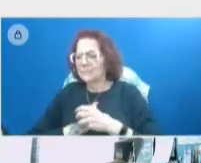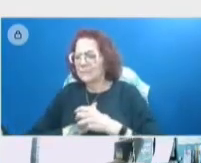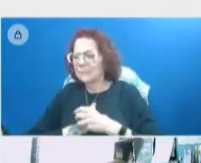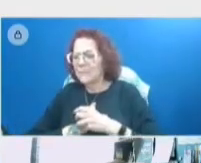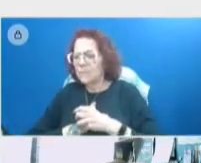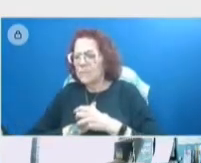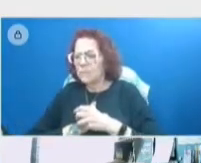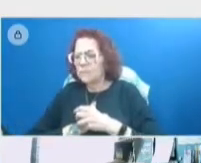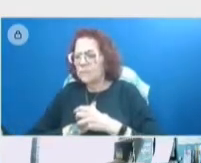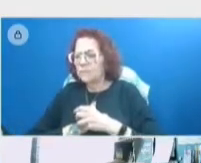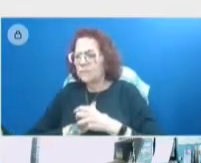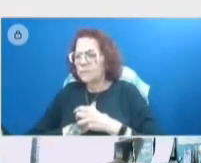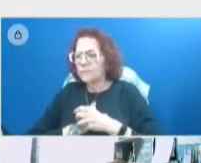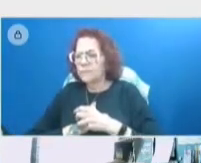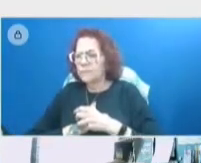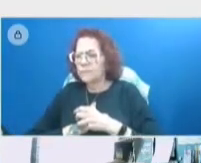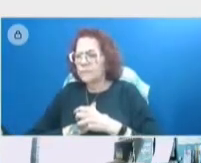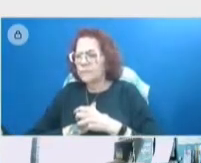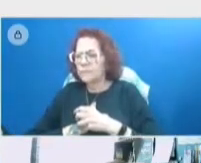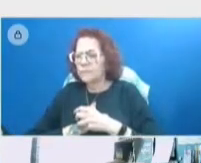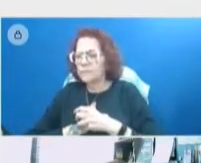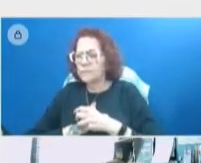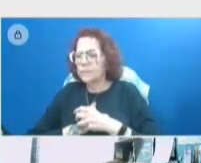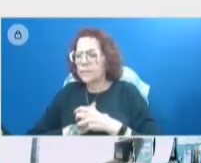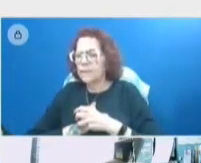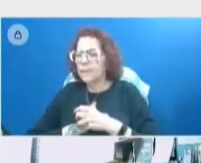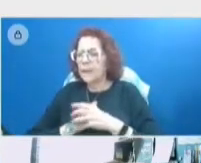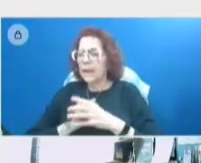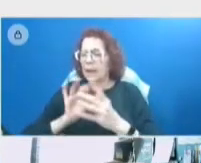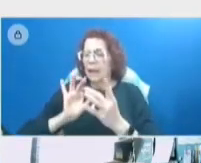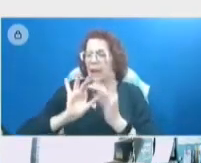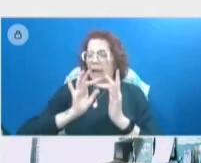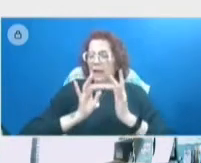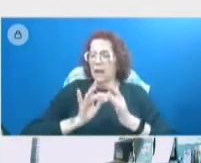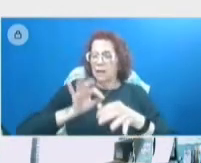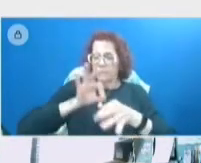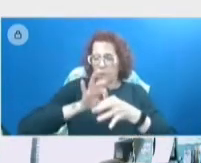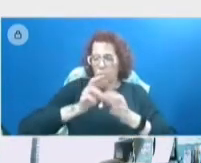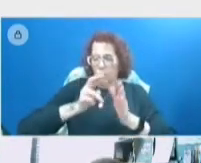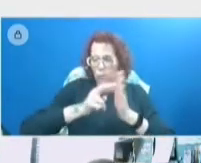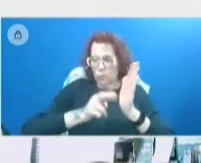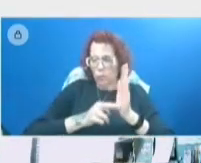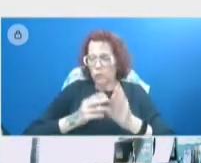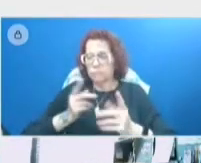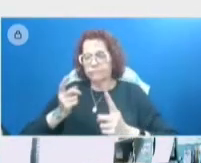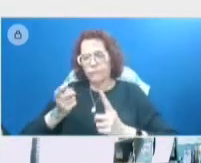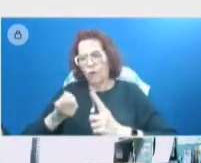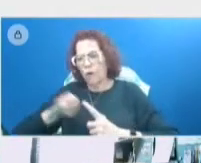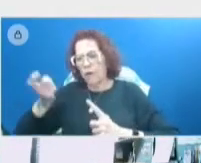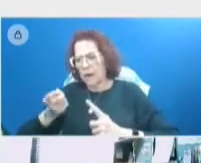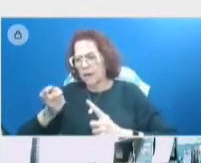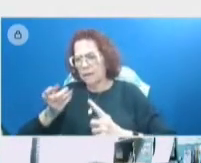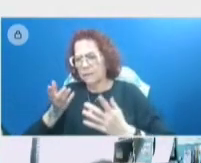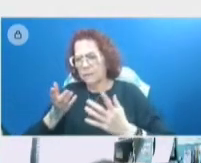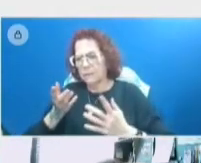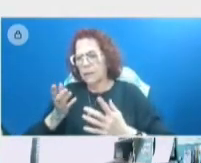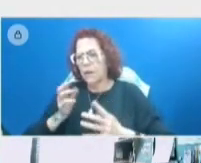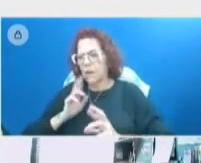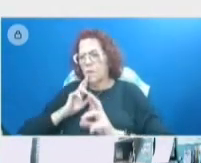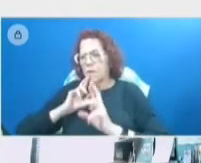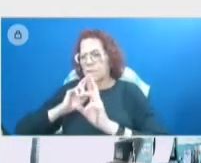For online voter registration and automatic registration, as I reported last month, the Office of General